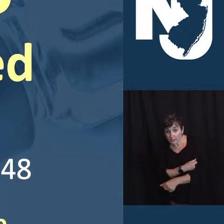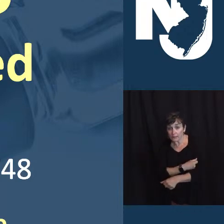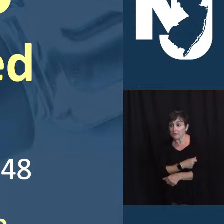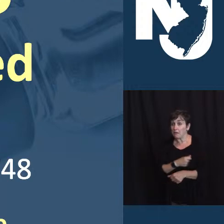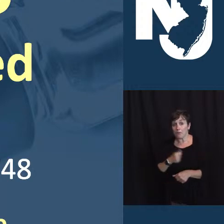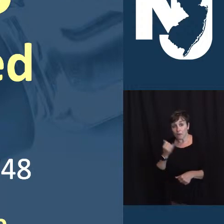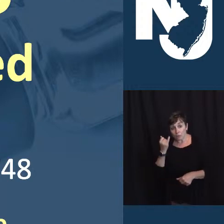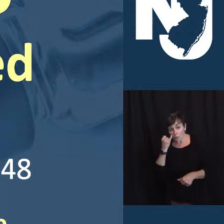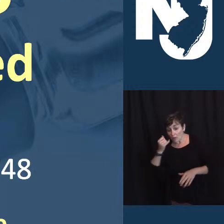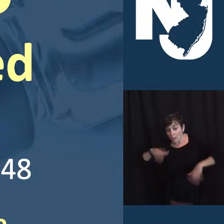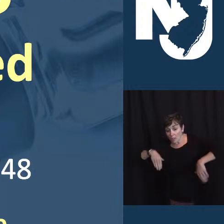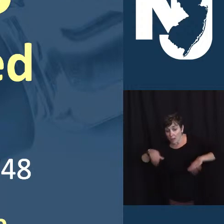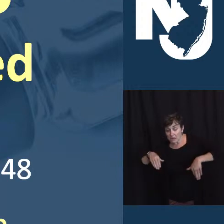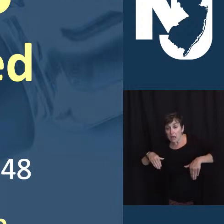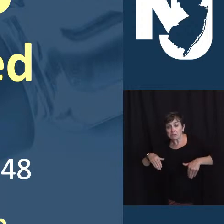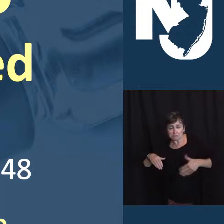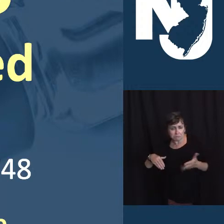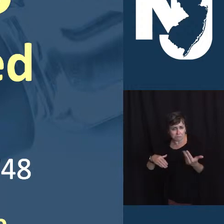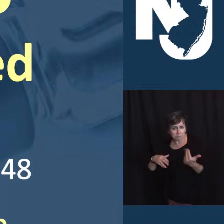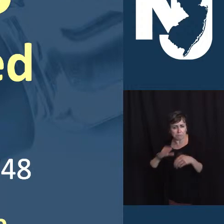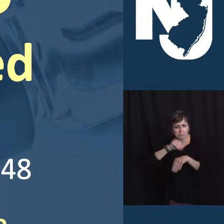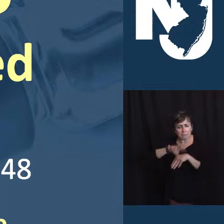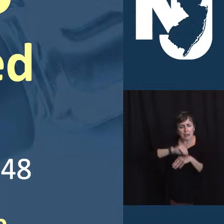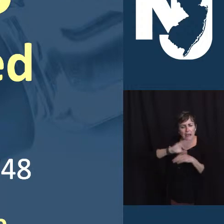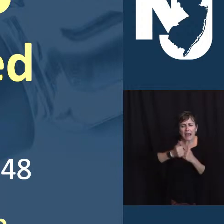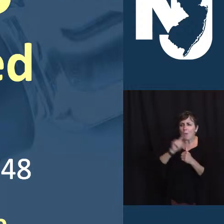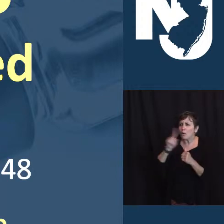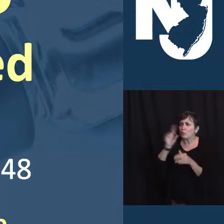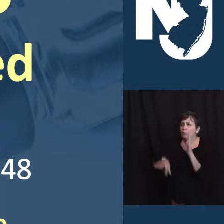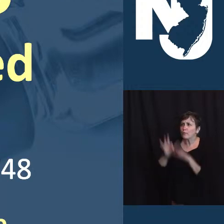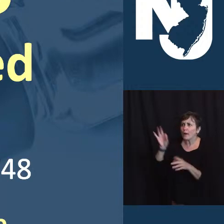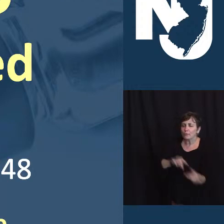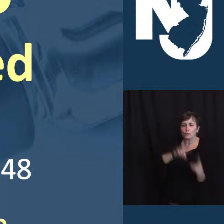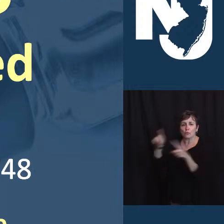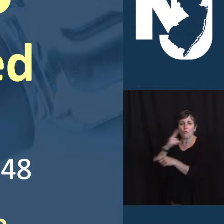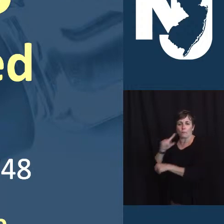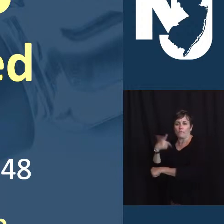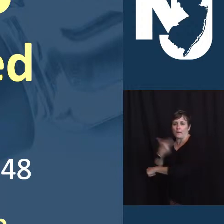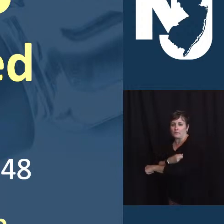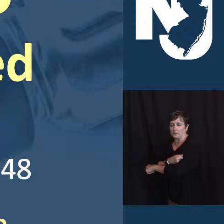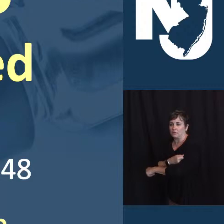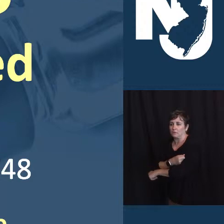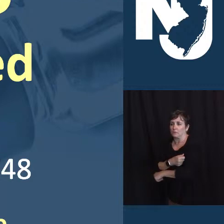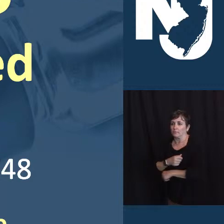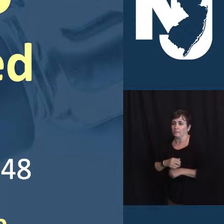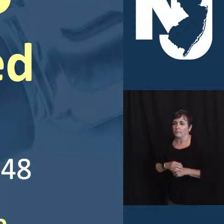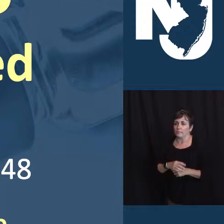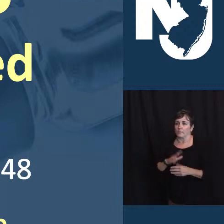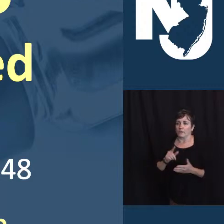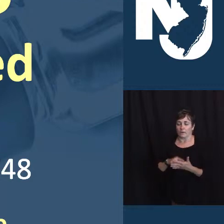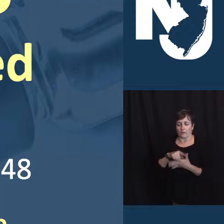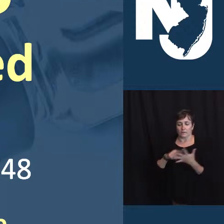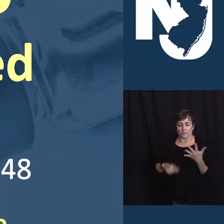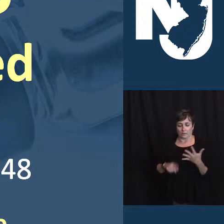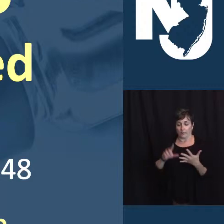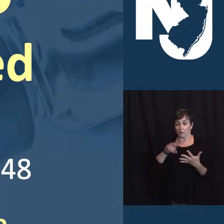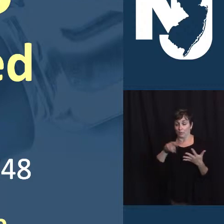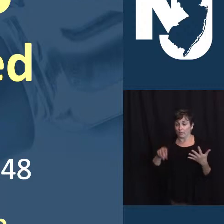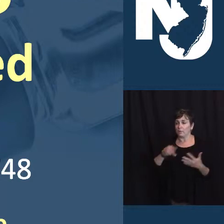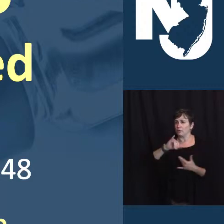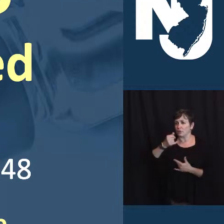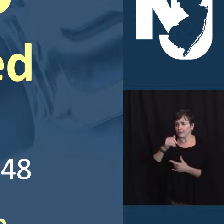you haven't been, giving you the advice as to where you can get vaccinated. They are in Jersey City, Bayonne,